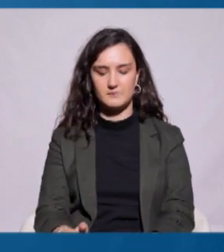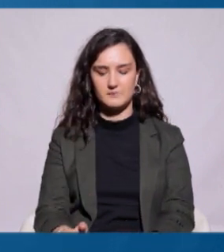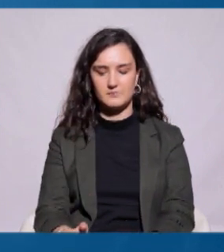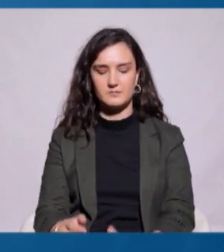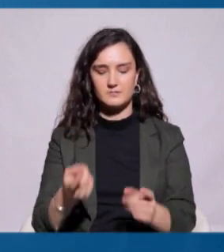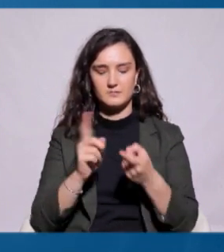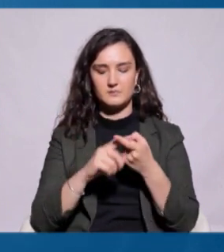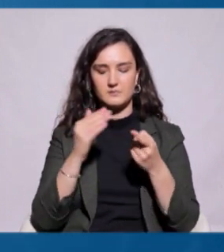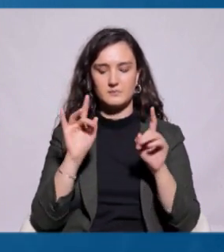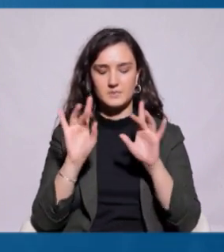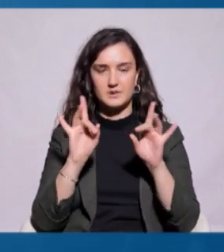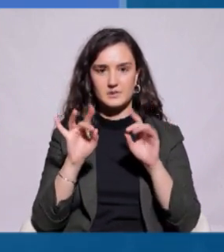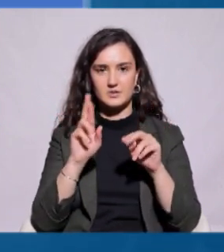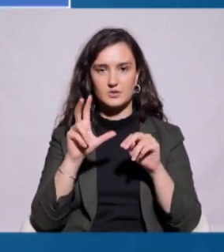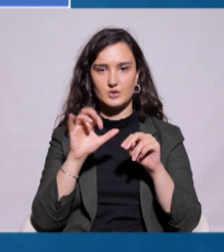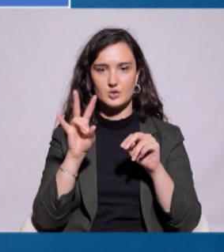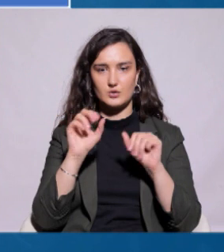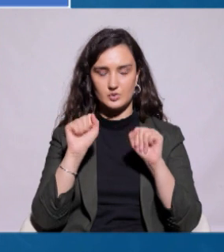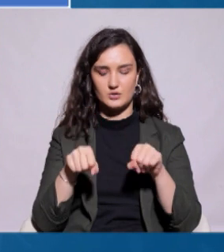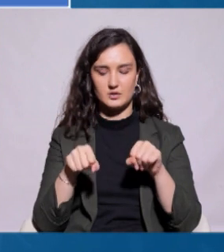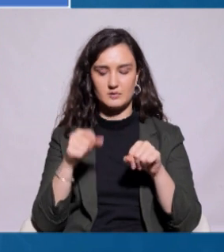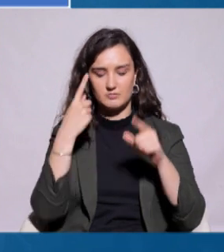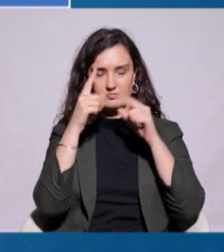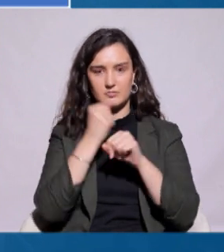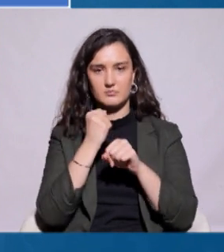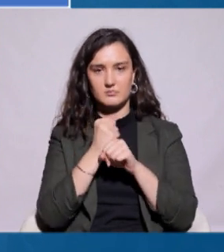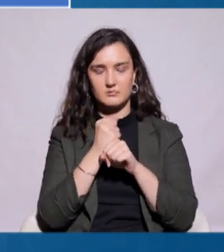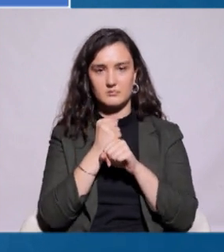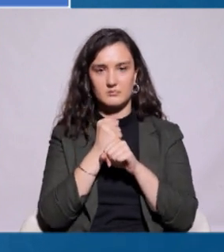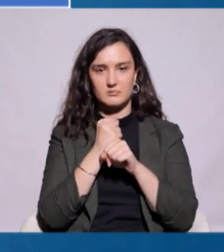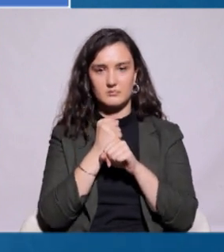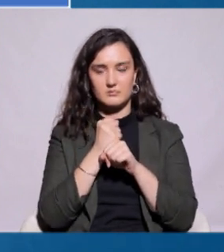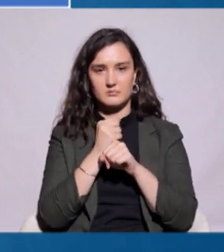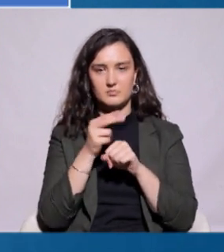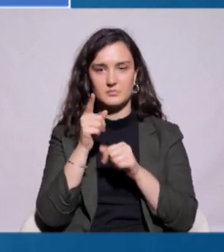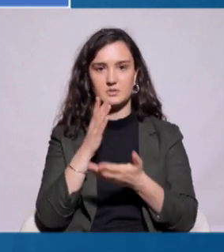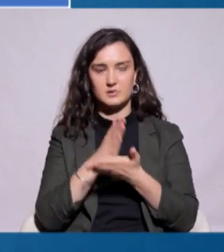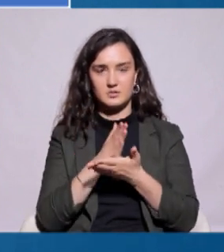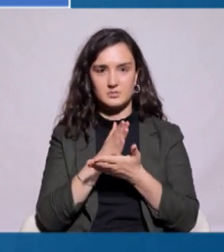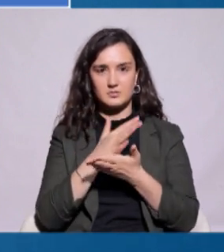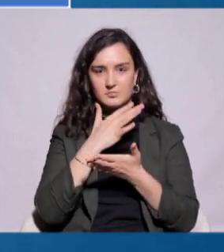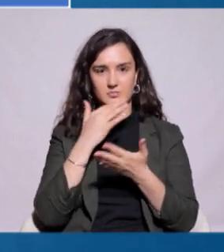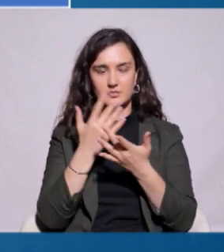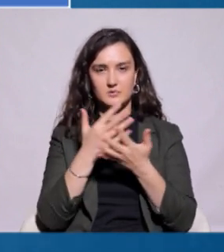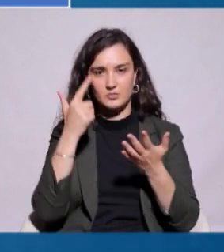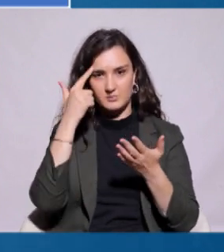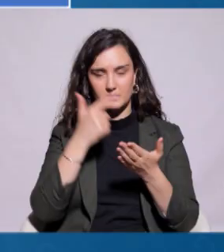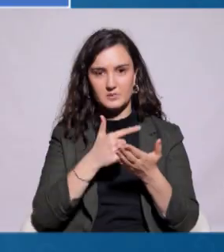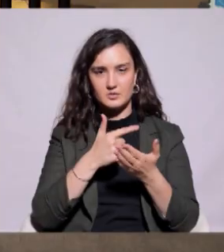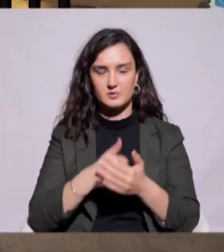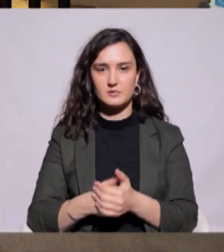also related to the present. John can design new buildings. He has won a lot of